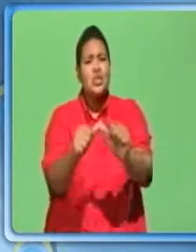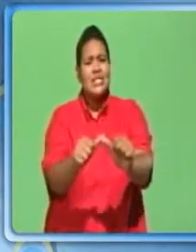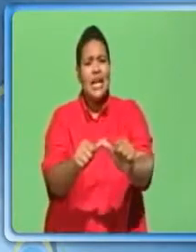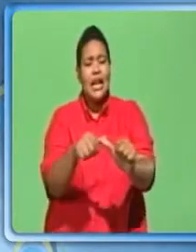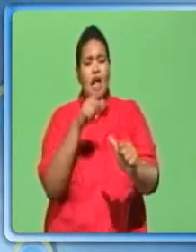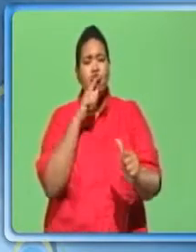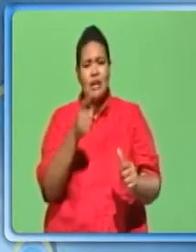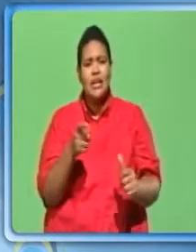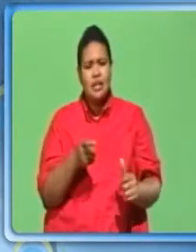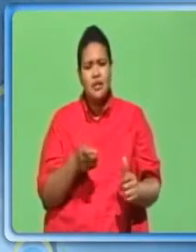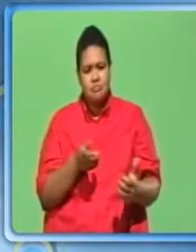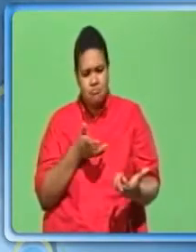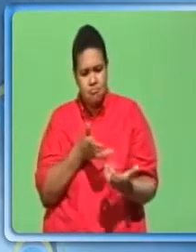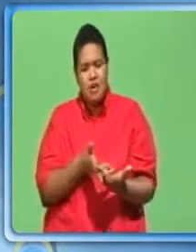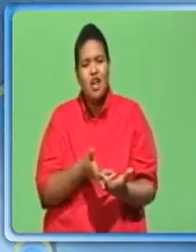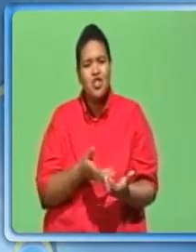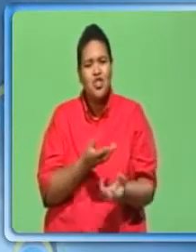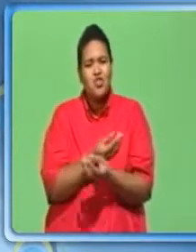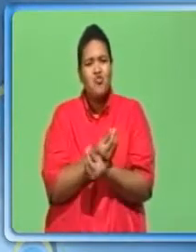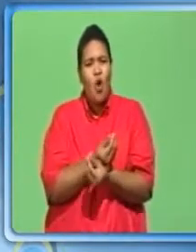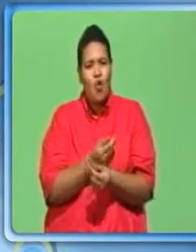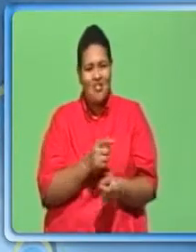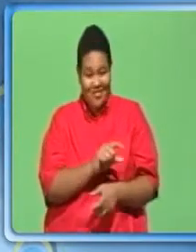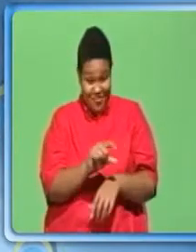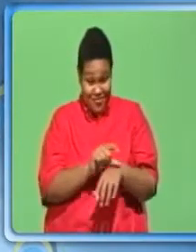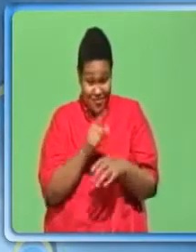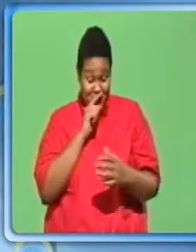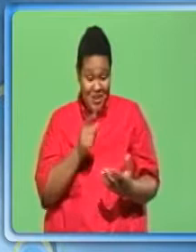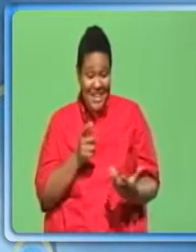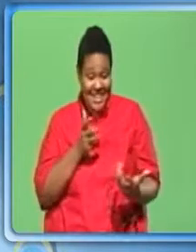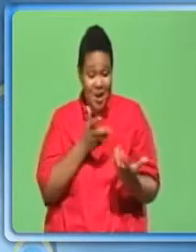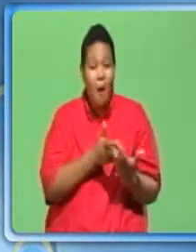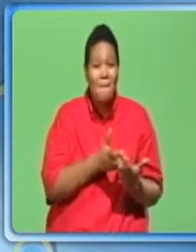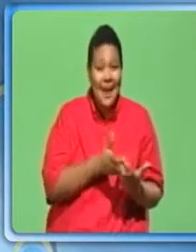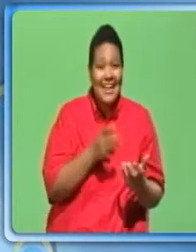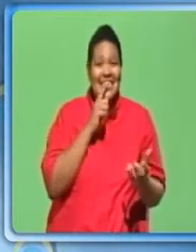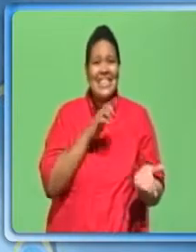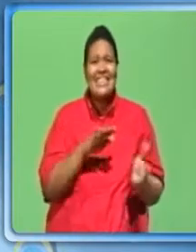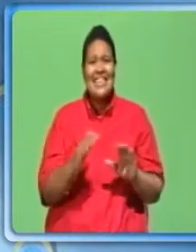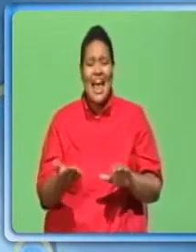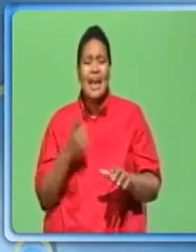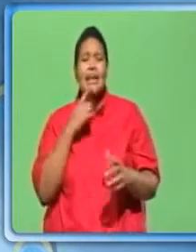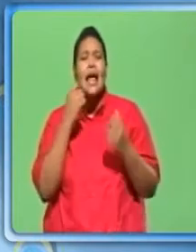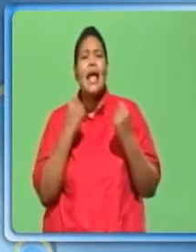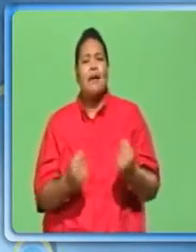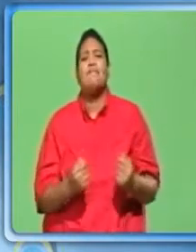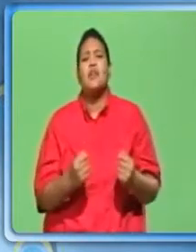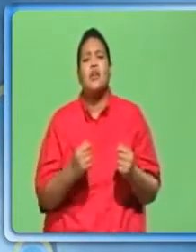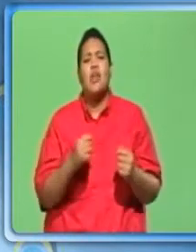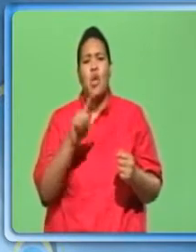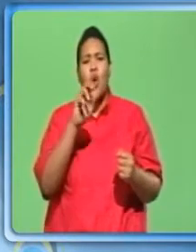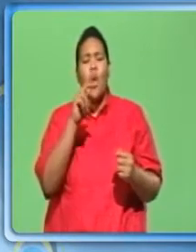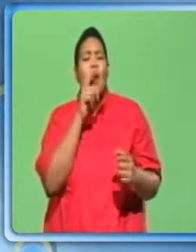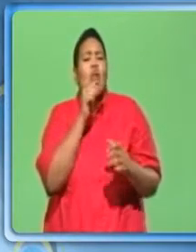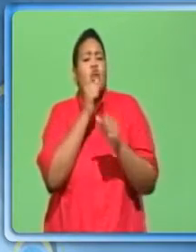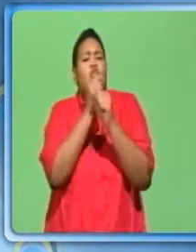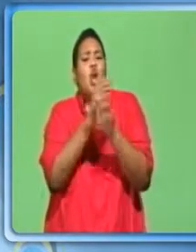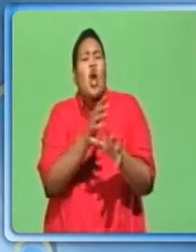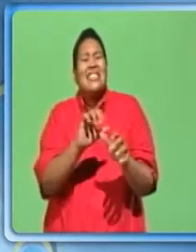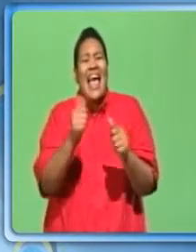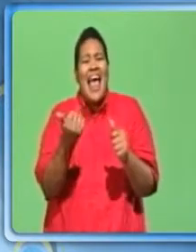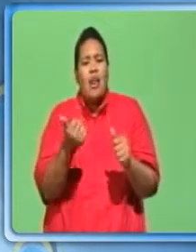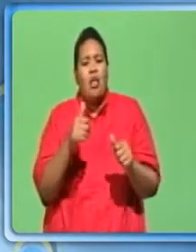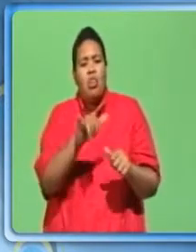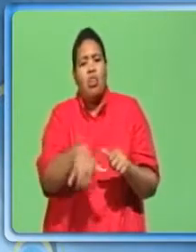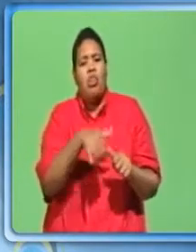and transmit to the ground the combined dead and imposed load so as not to cause any settlement